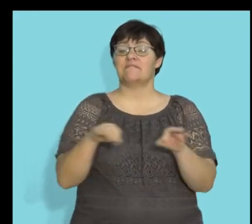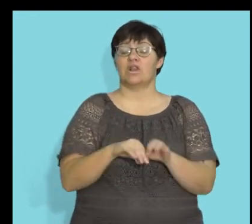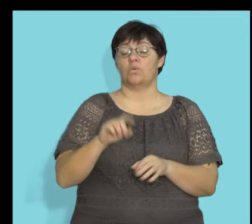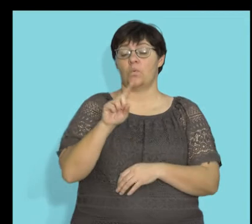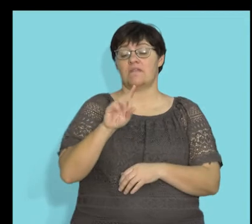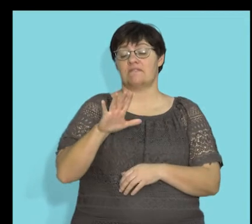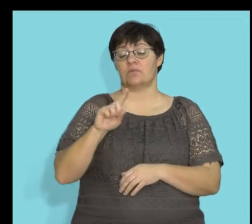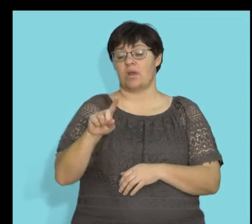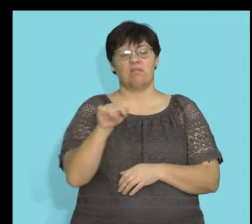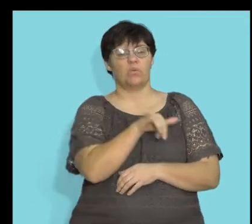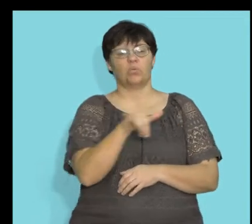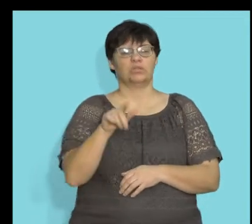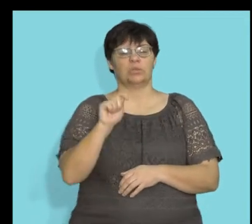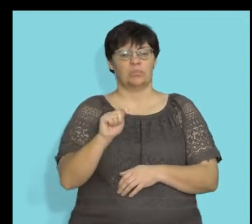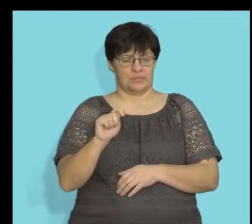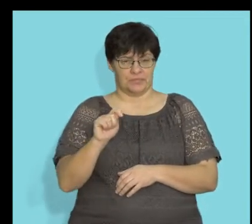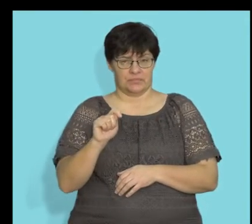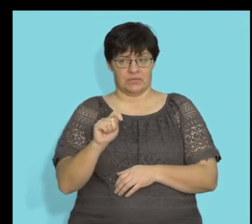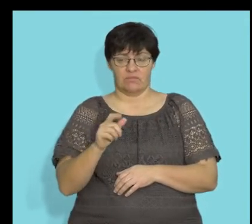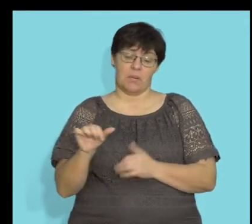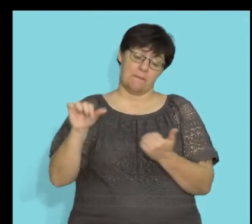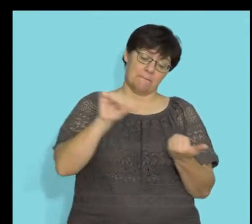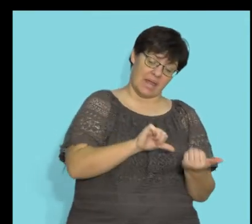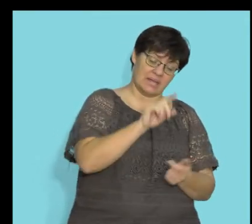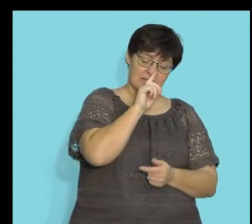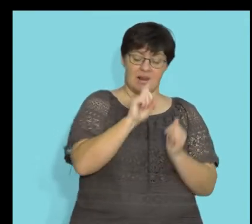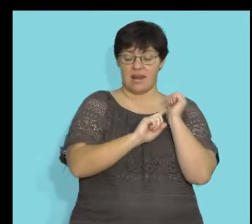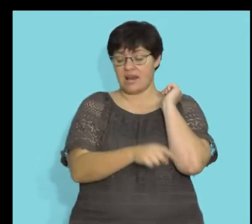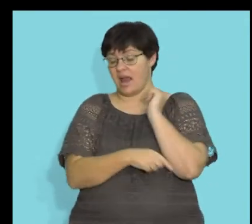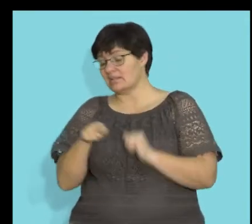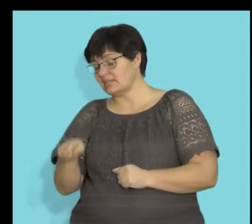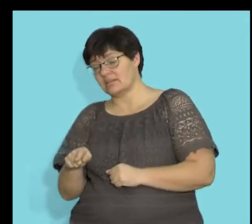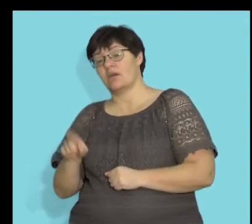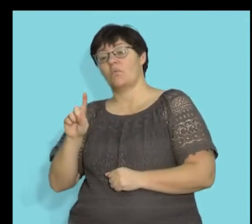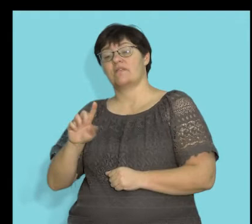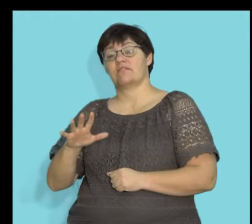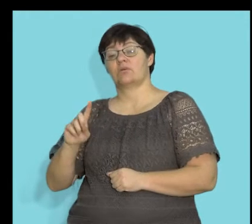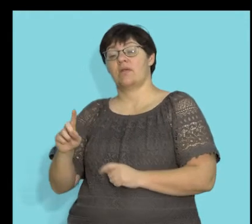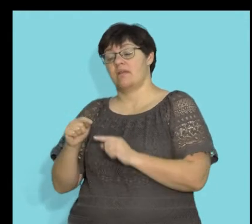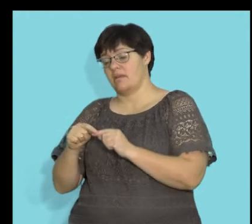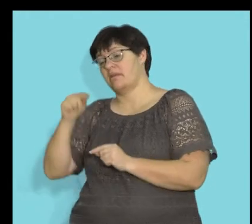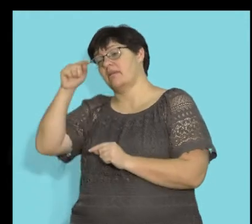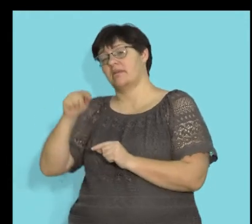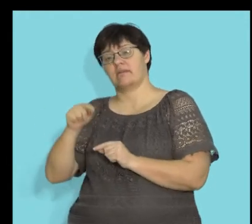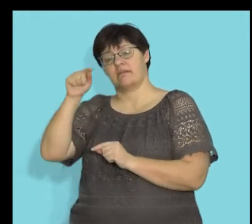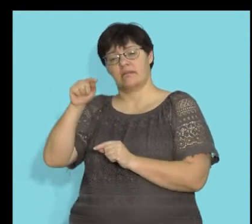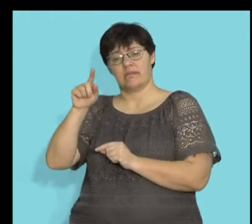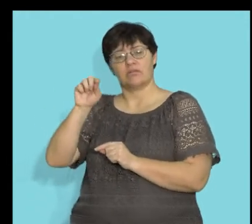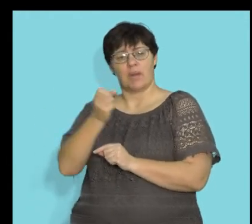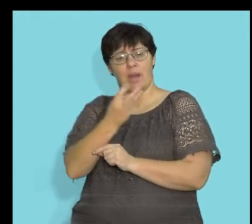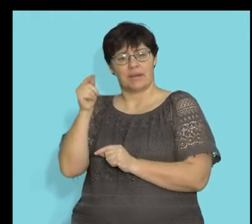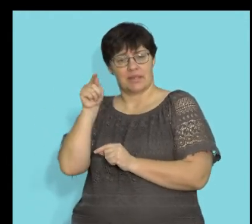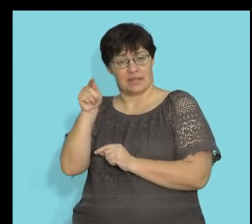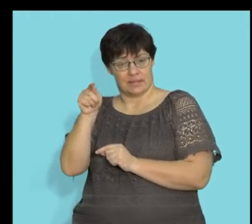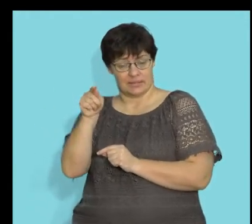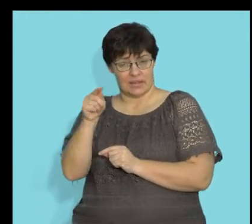of 151. Because if we go back, we can see that 151 was in fact my